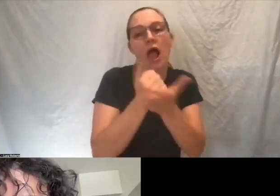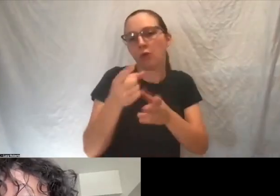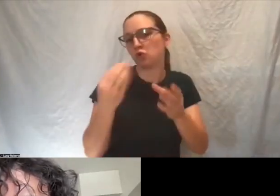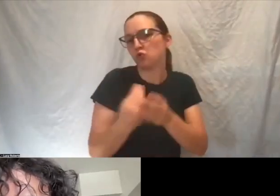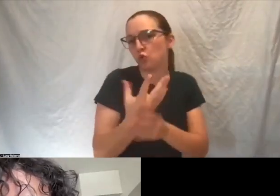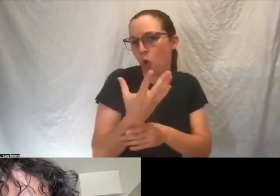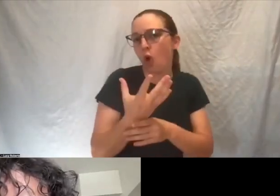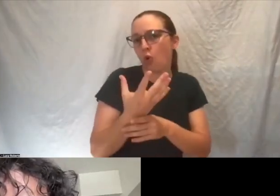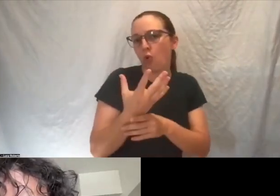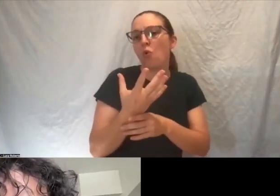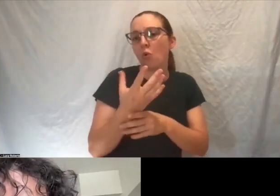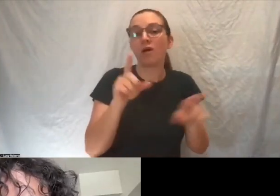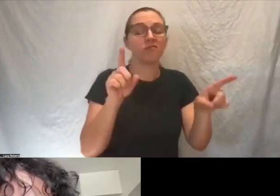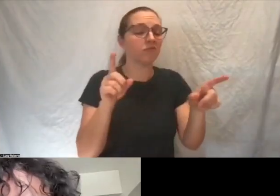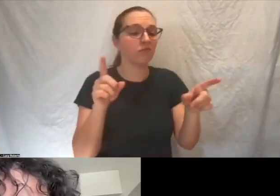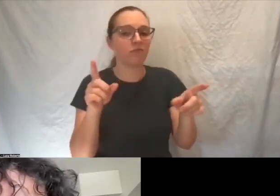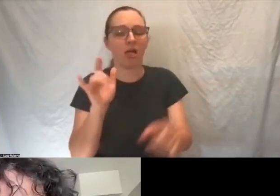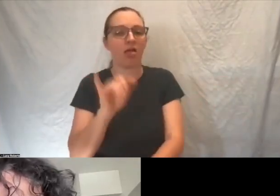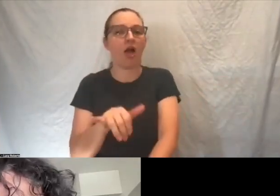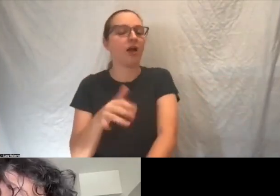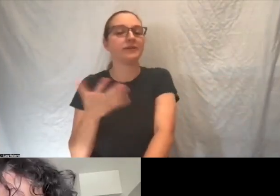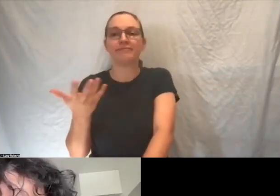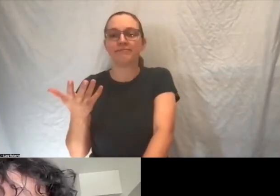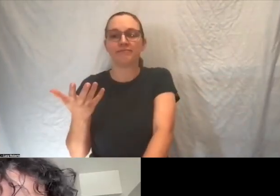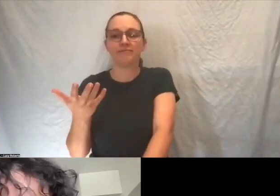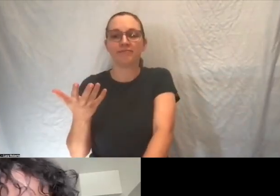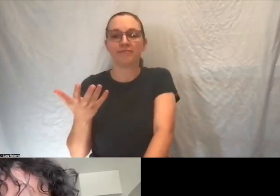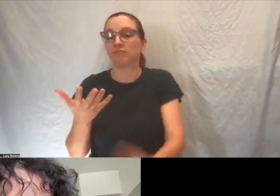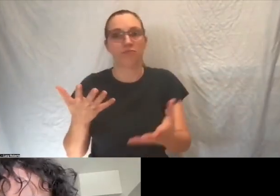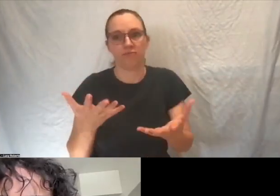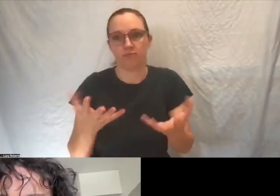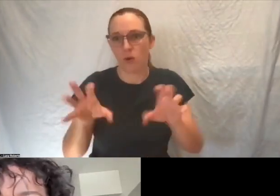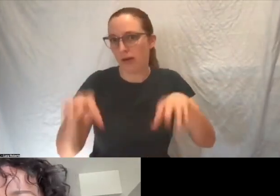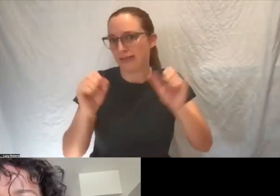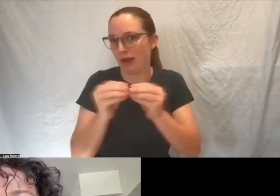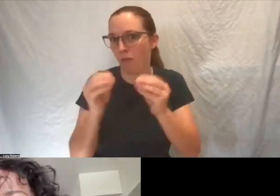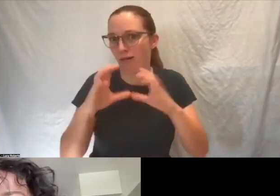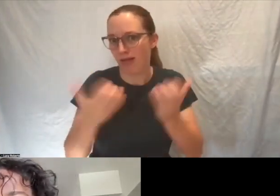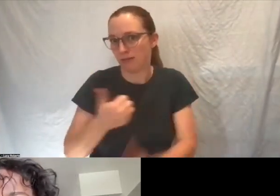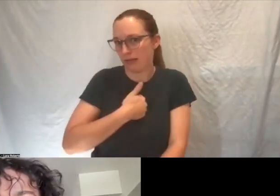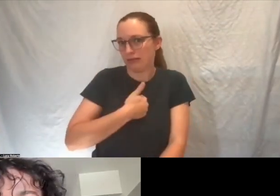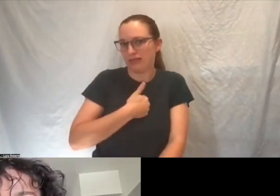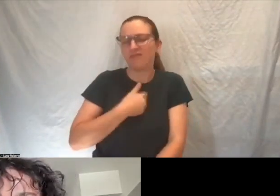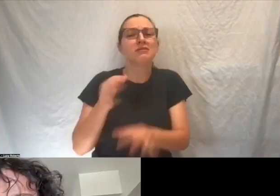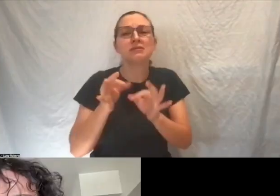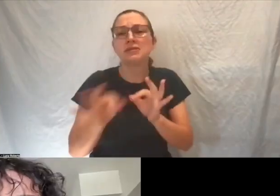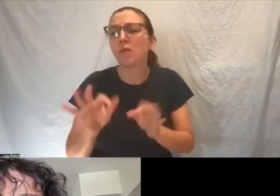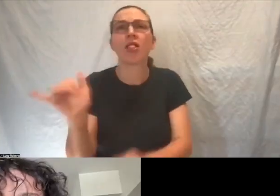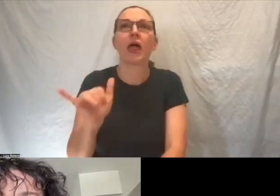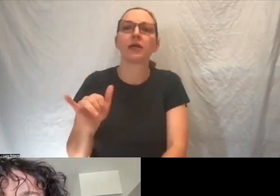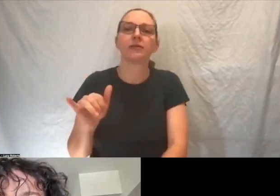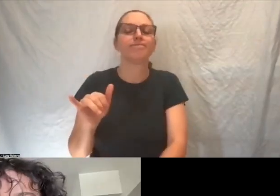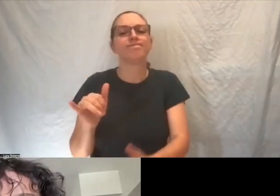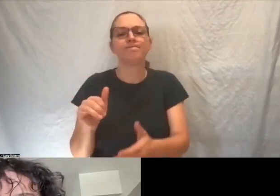And that's something I would love to do more of also in the future. And just even something simple as working on a monologue